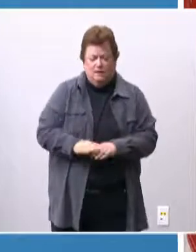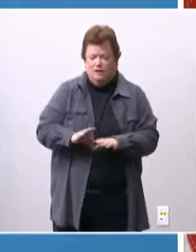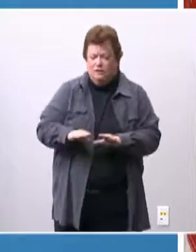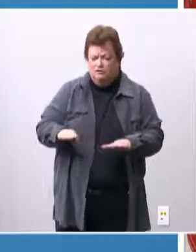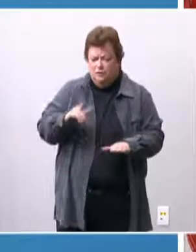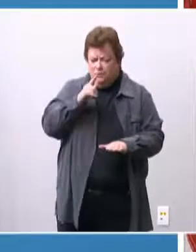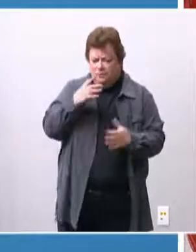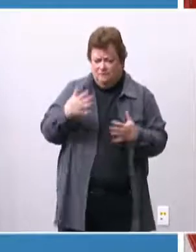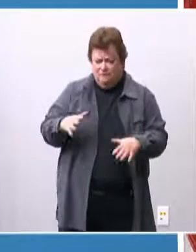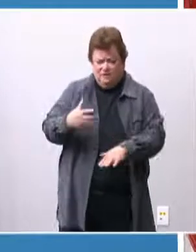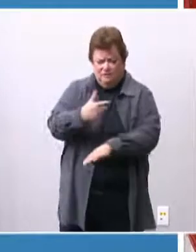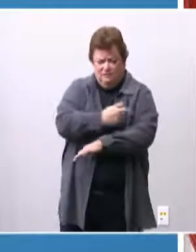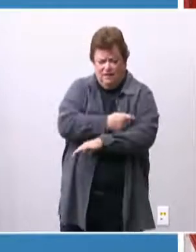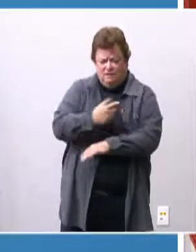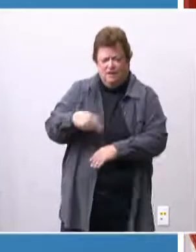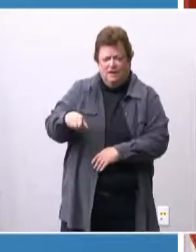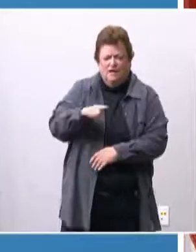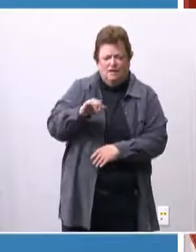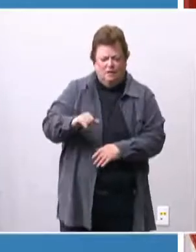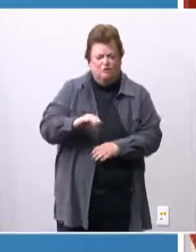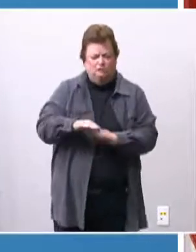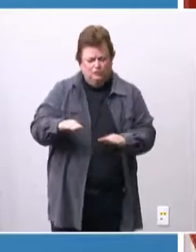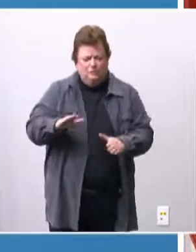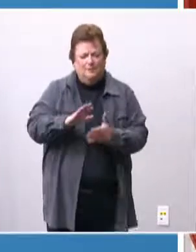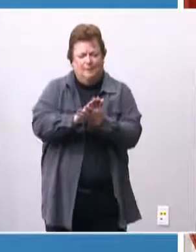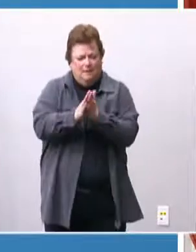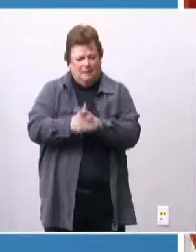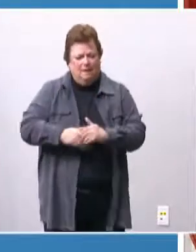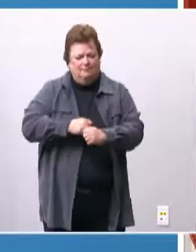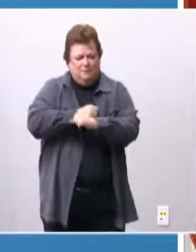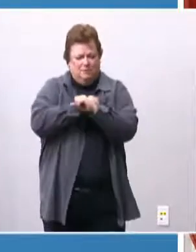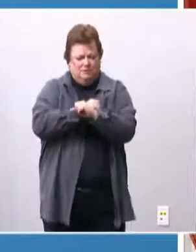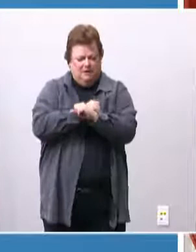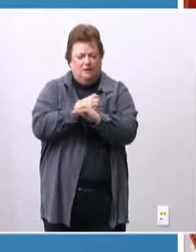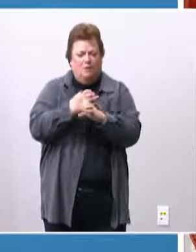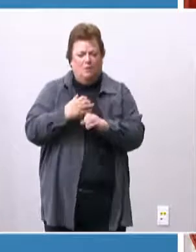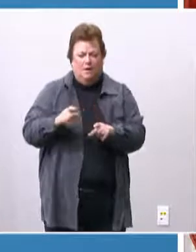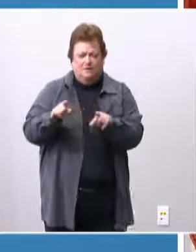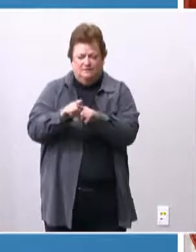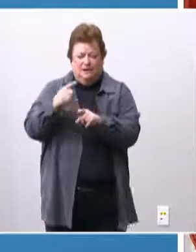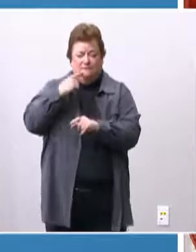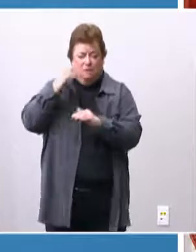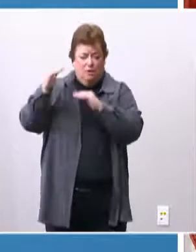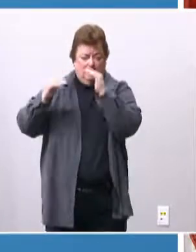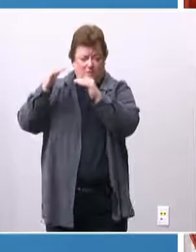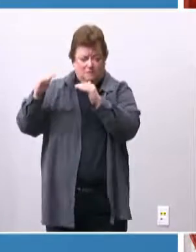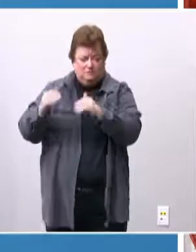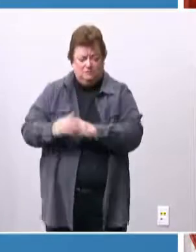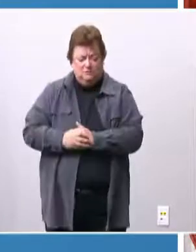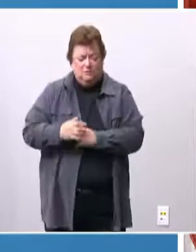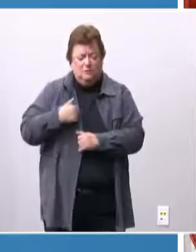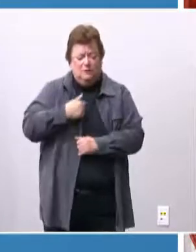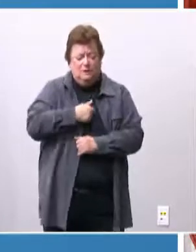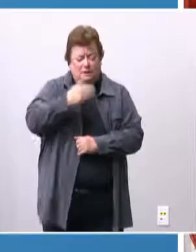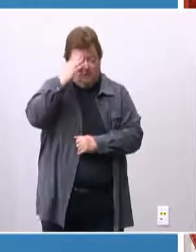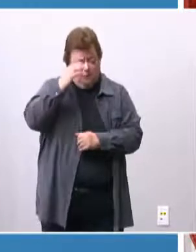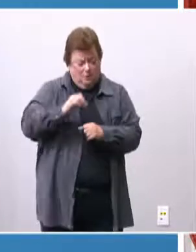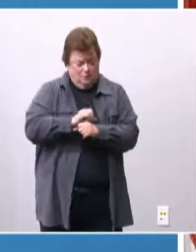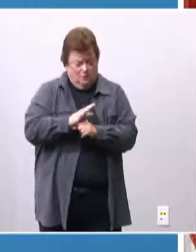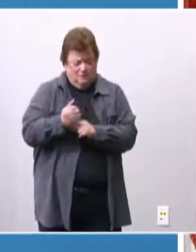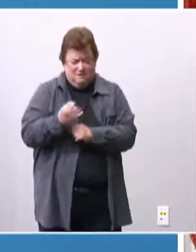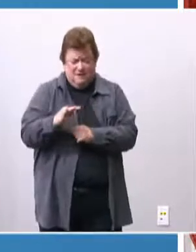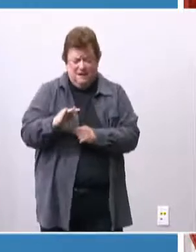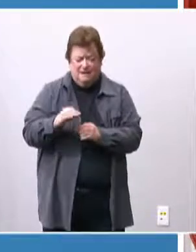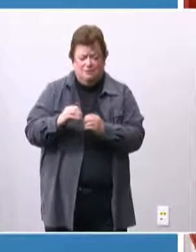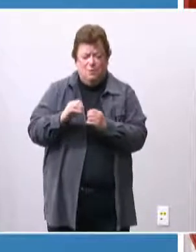are vaccinated are children who are protected, and we want the same for adults. We know COVID-19 can be more